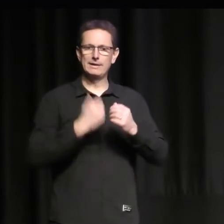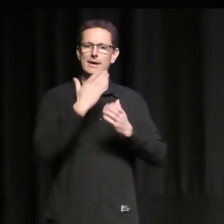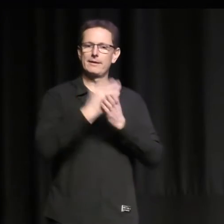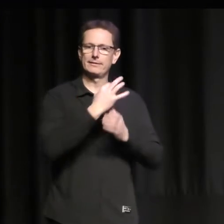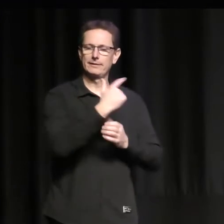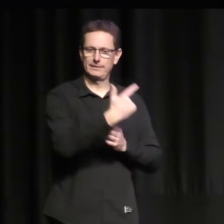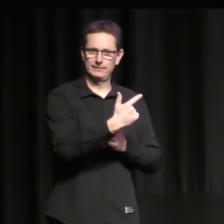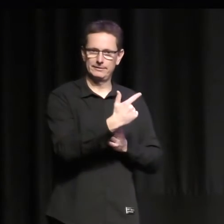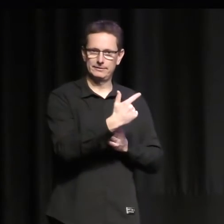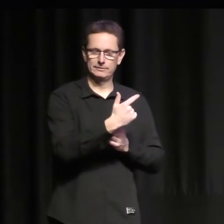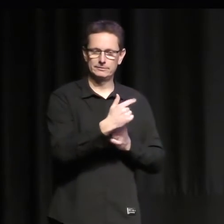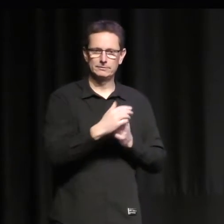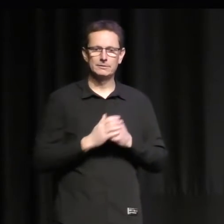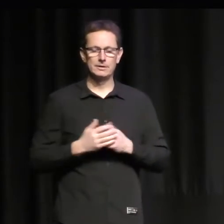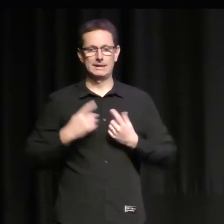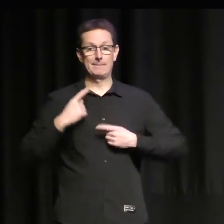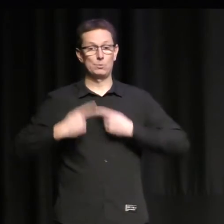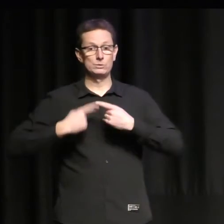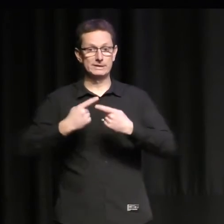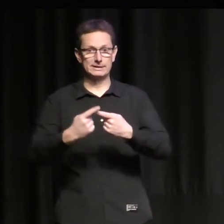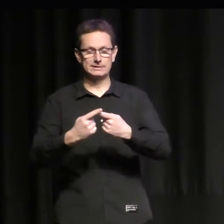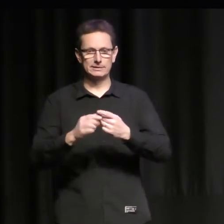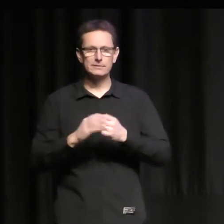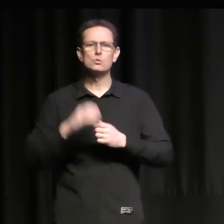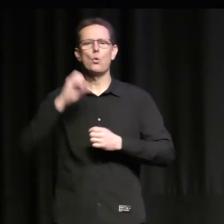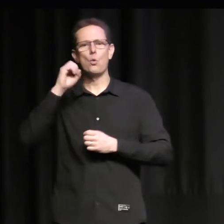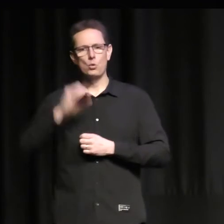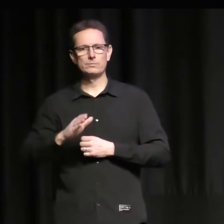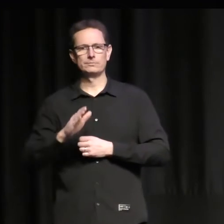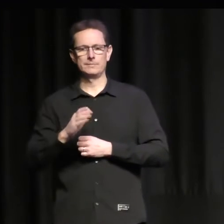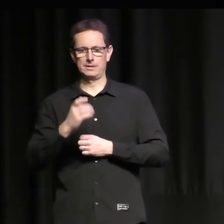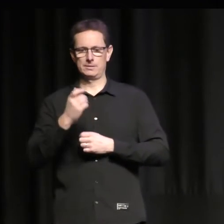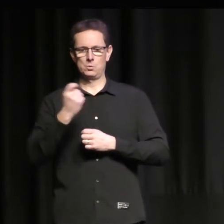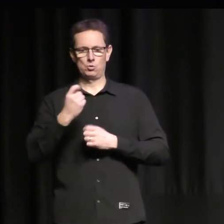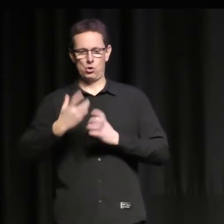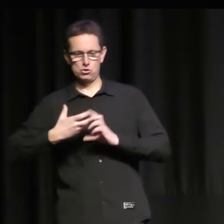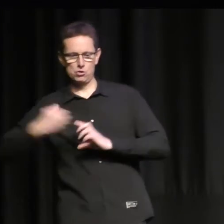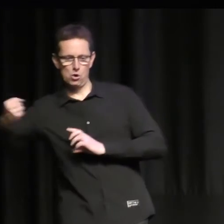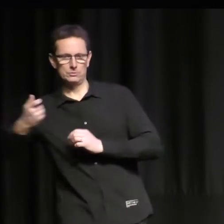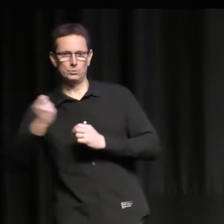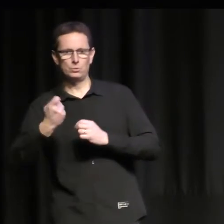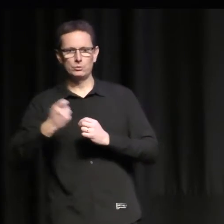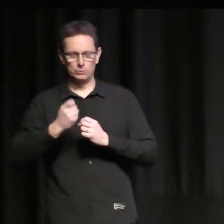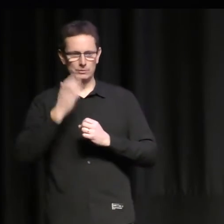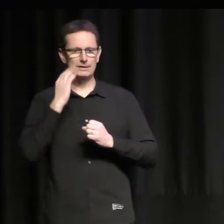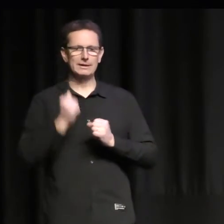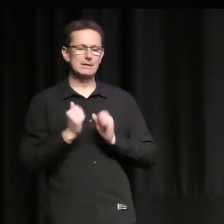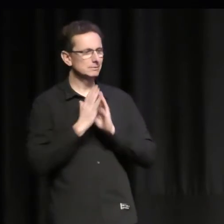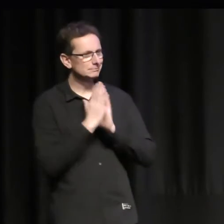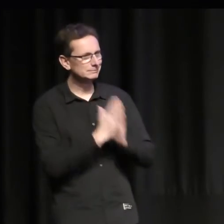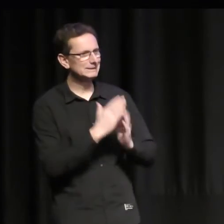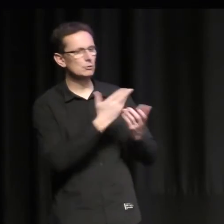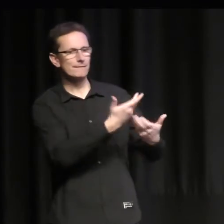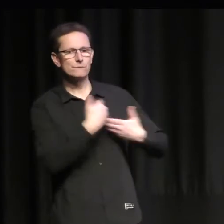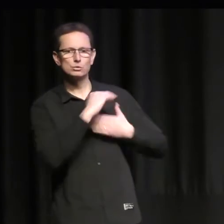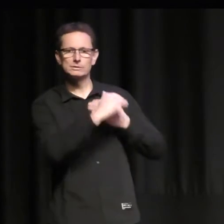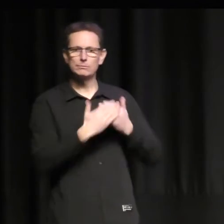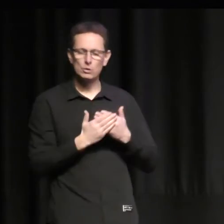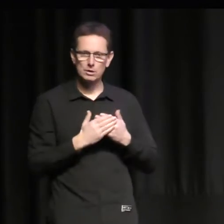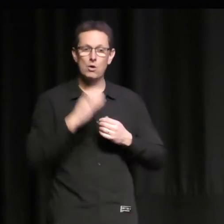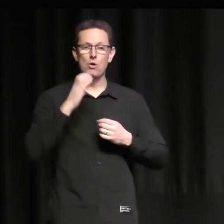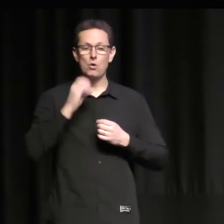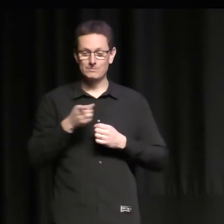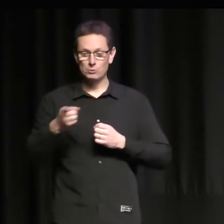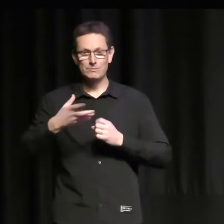process, that if you have something taken away from you, you can appeal and get it back if it's unfairly